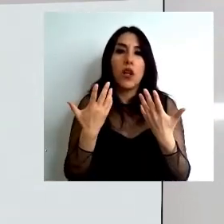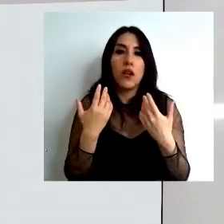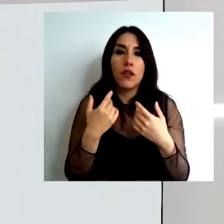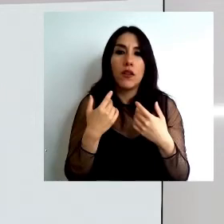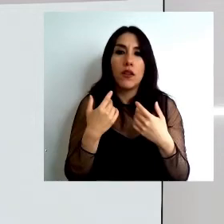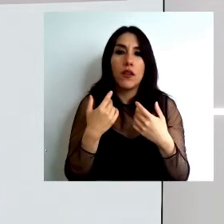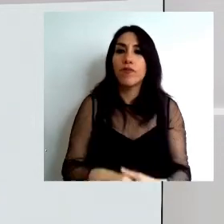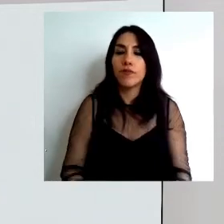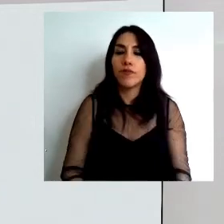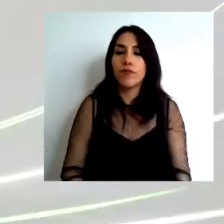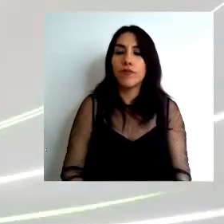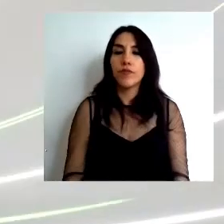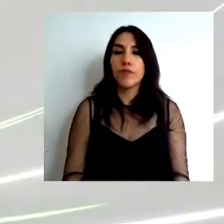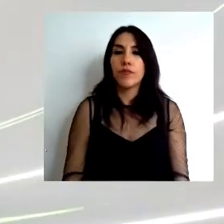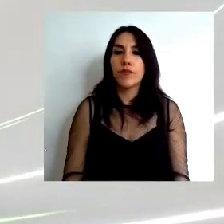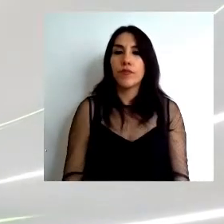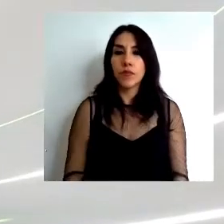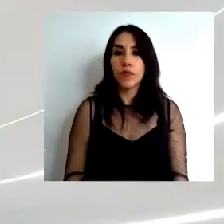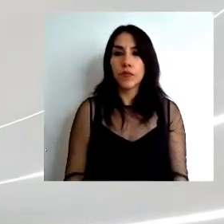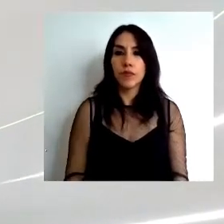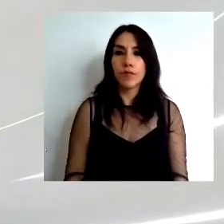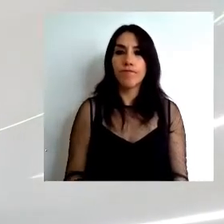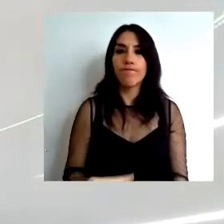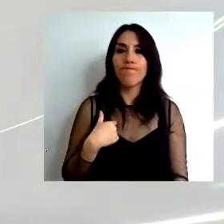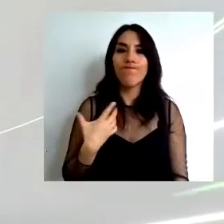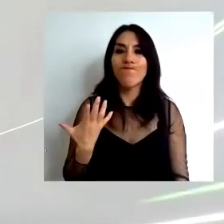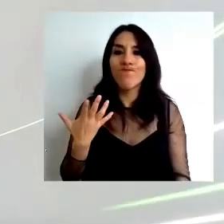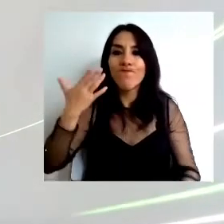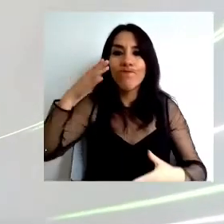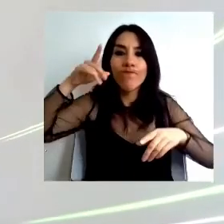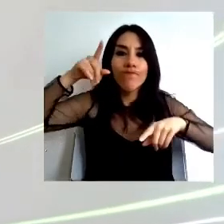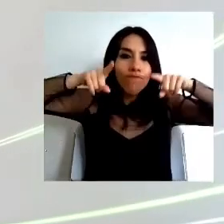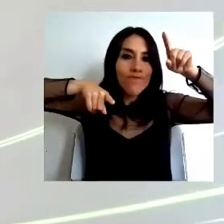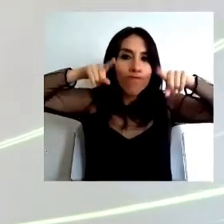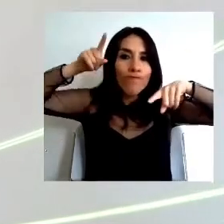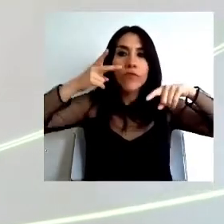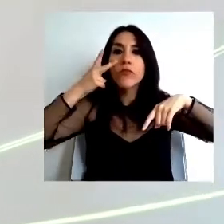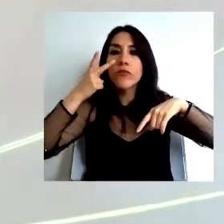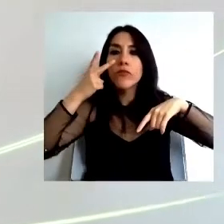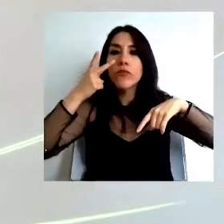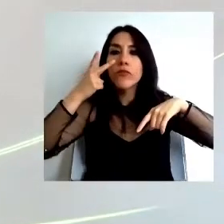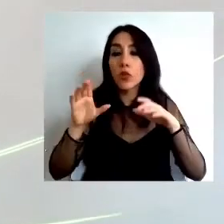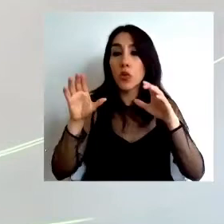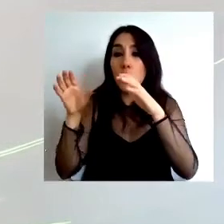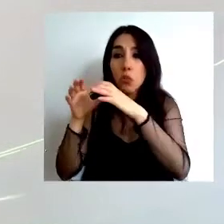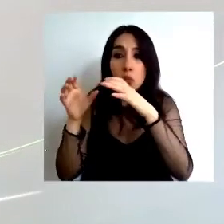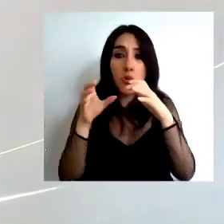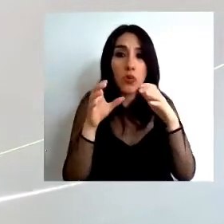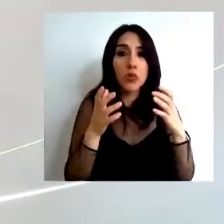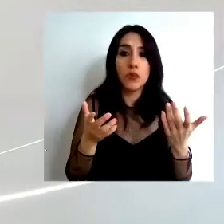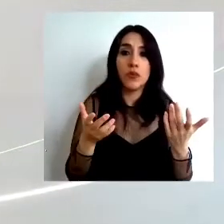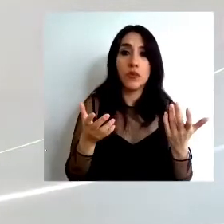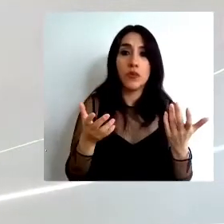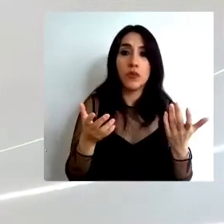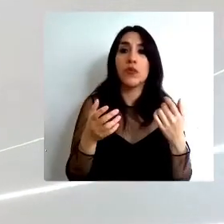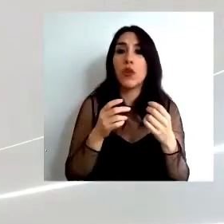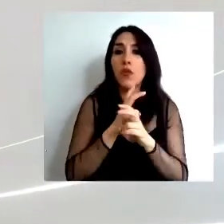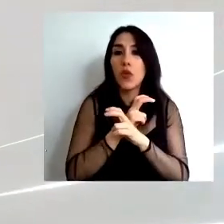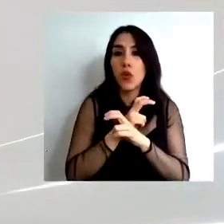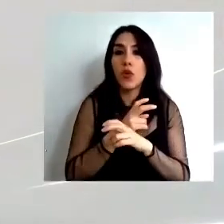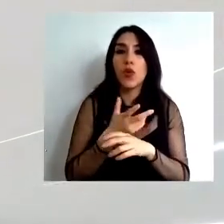Okay, hello, good morning, good evening, good afternoon, everybody. So,